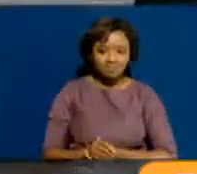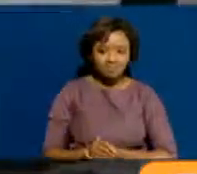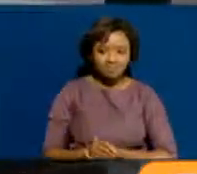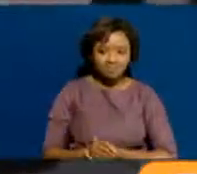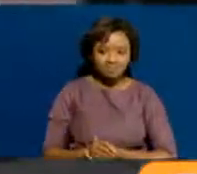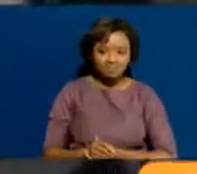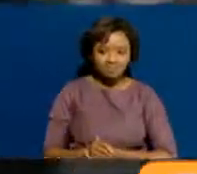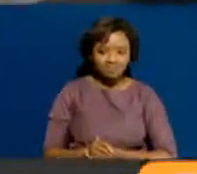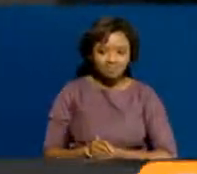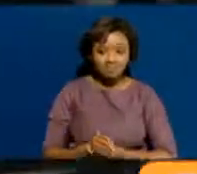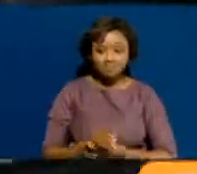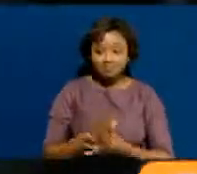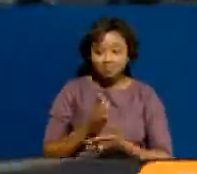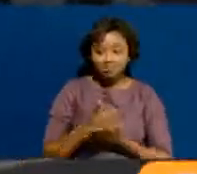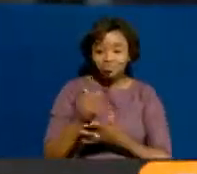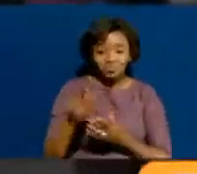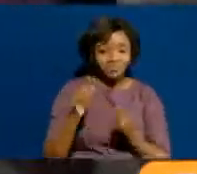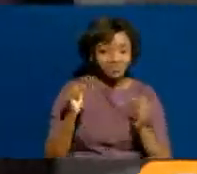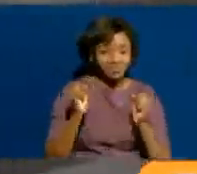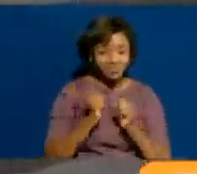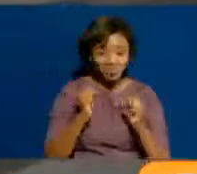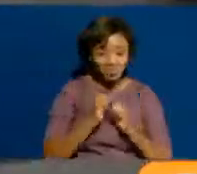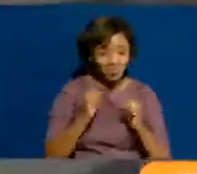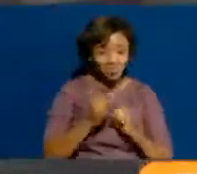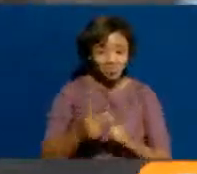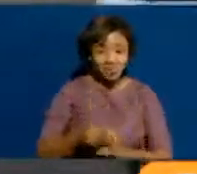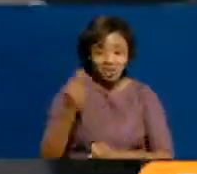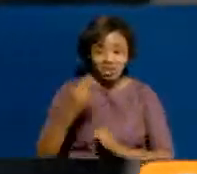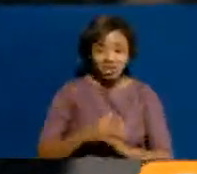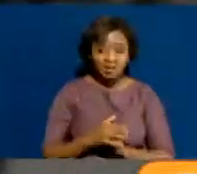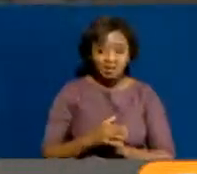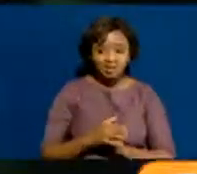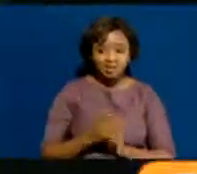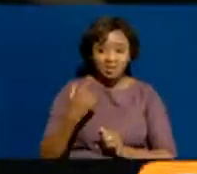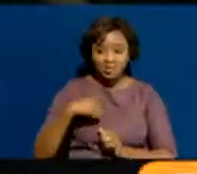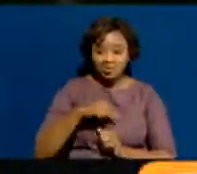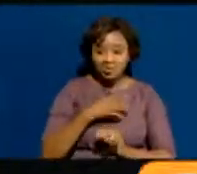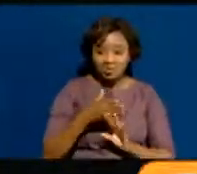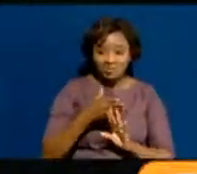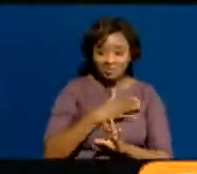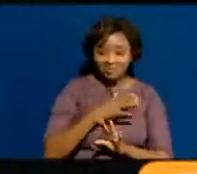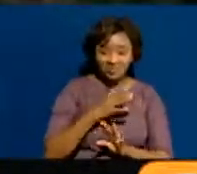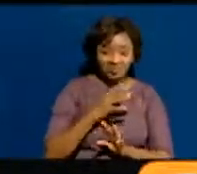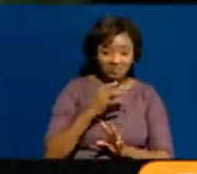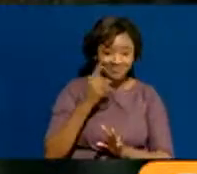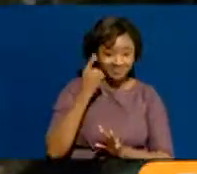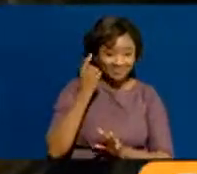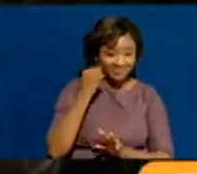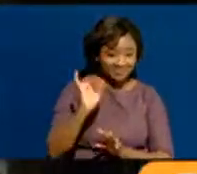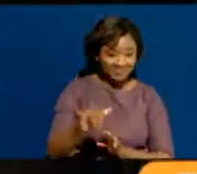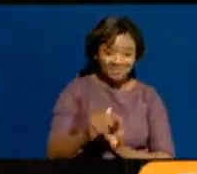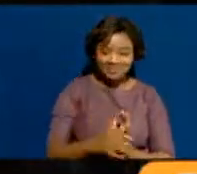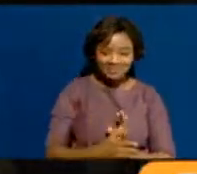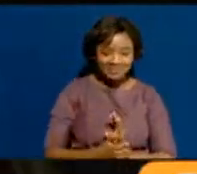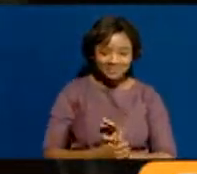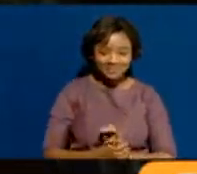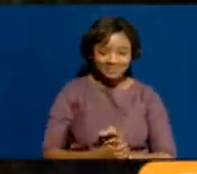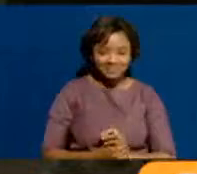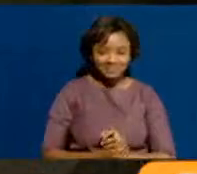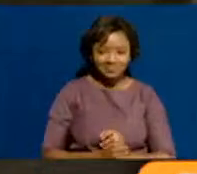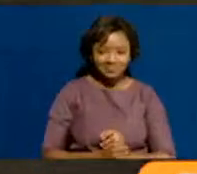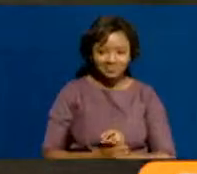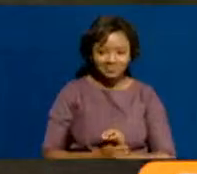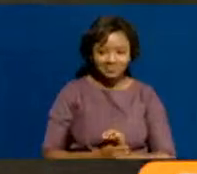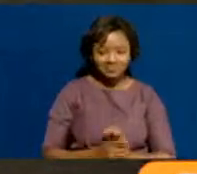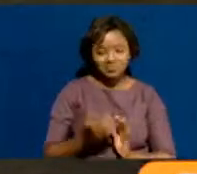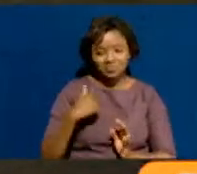It is extremely cold here, a fact that many of us had not taken into account. We